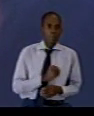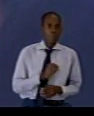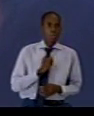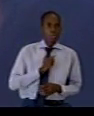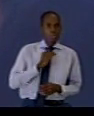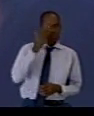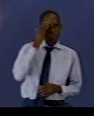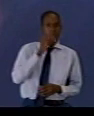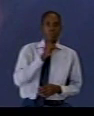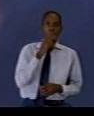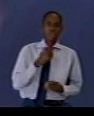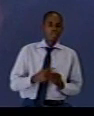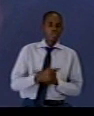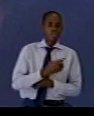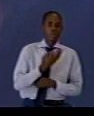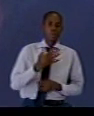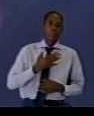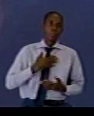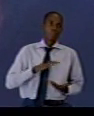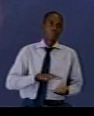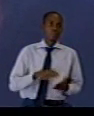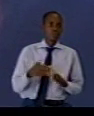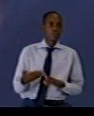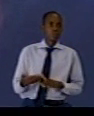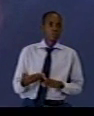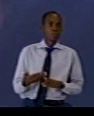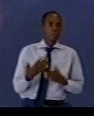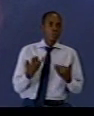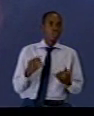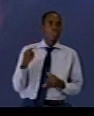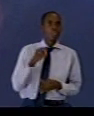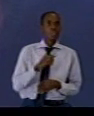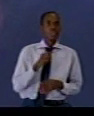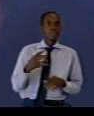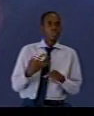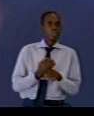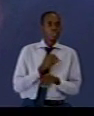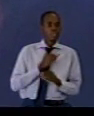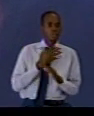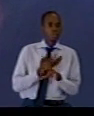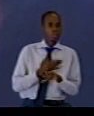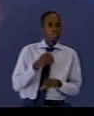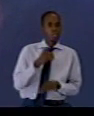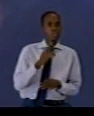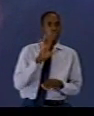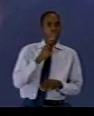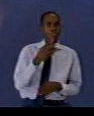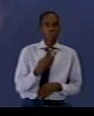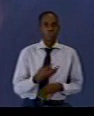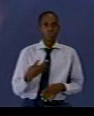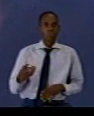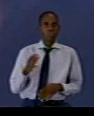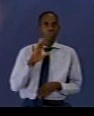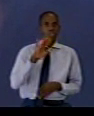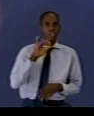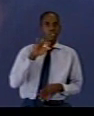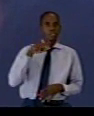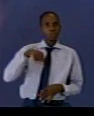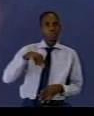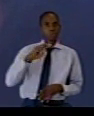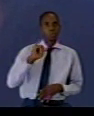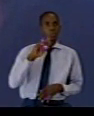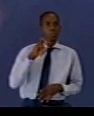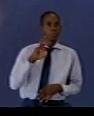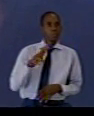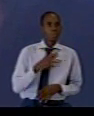know not the day of my death. Now therefore take, I pray thee, thy weapons, thy quiver, and thy bow,